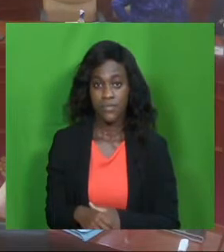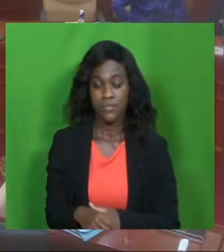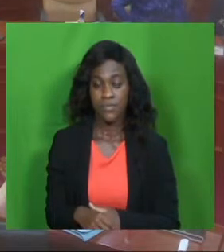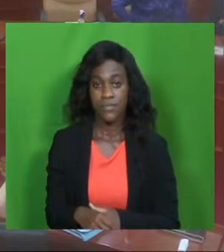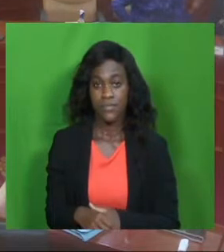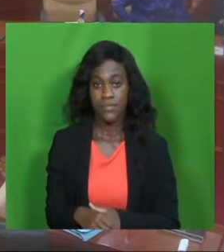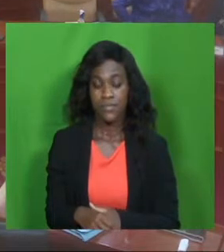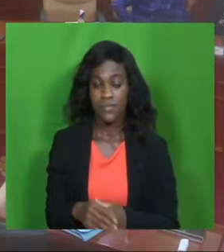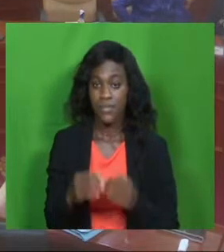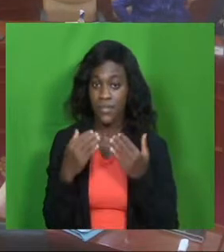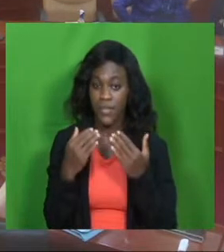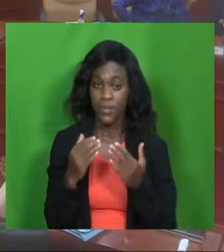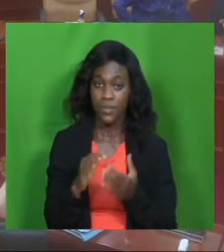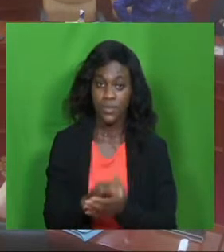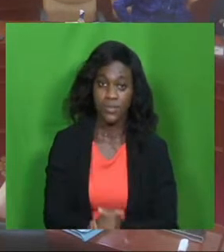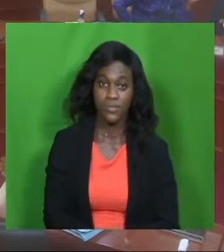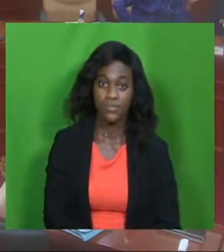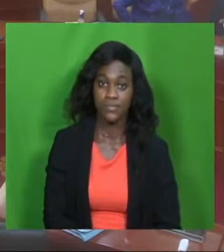execution. Thank you.